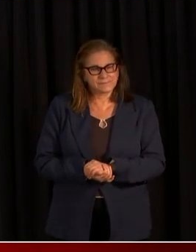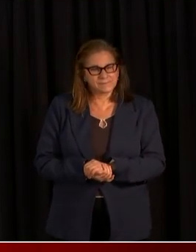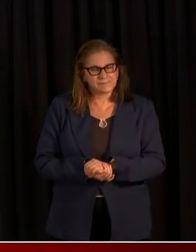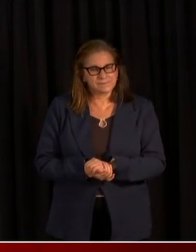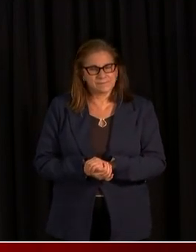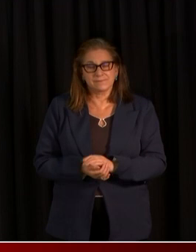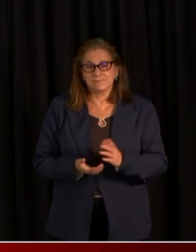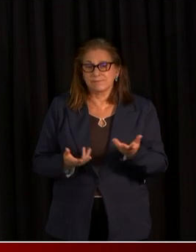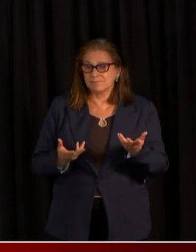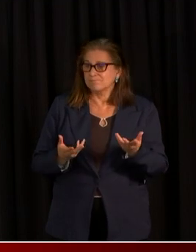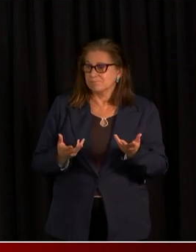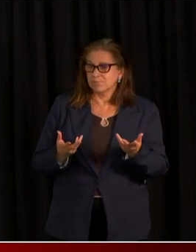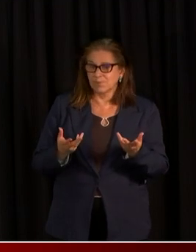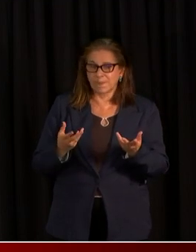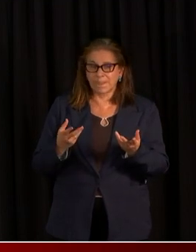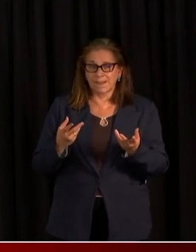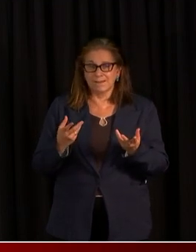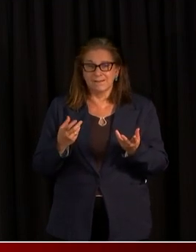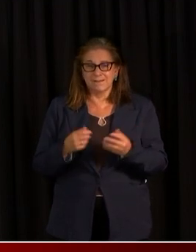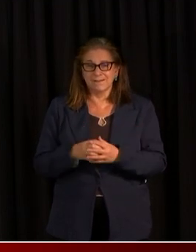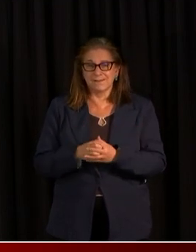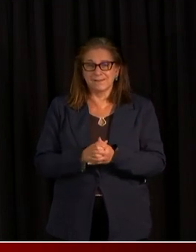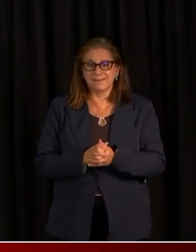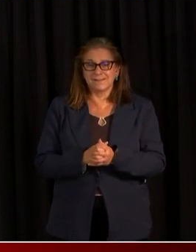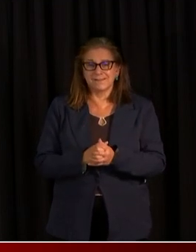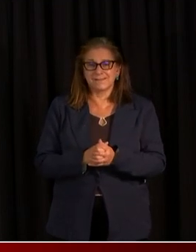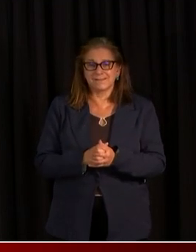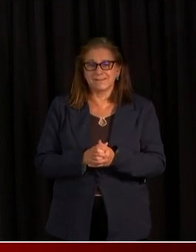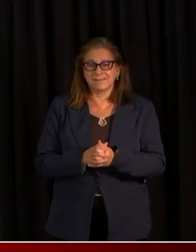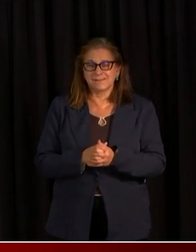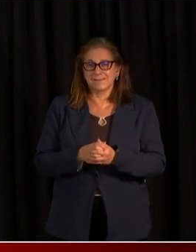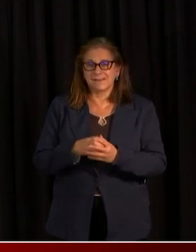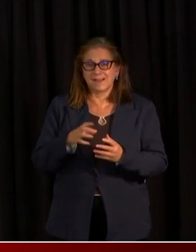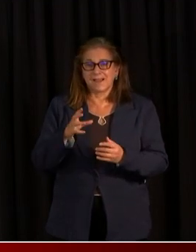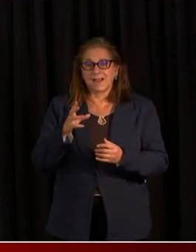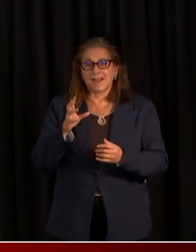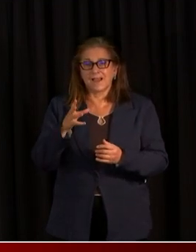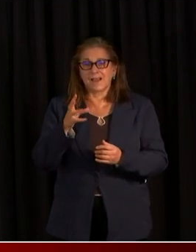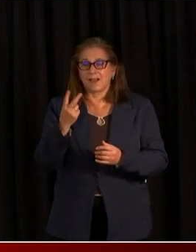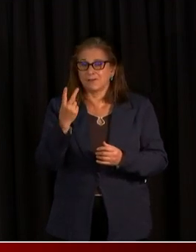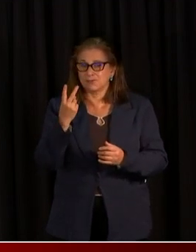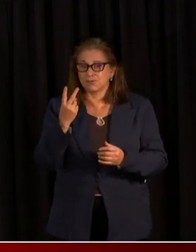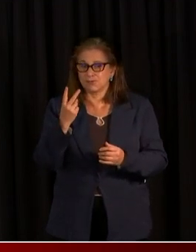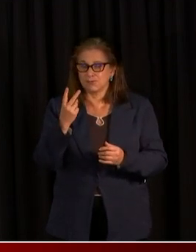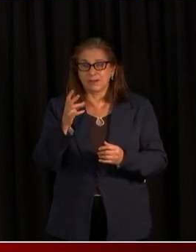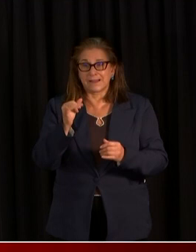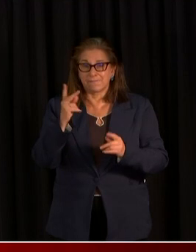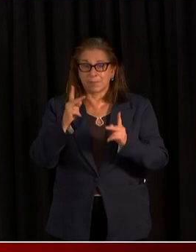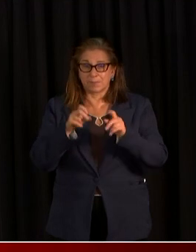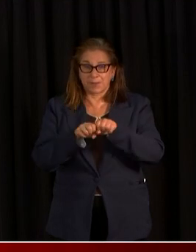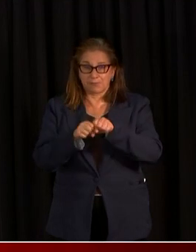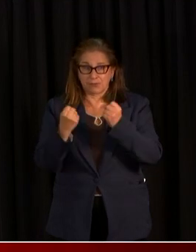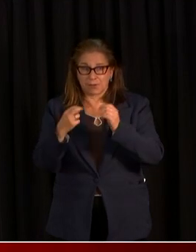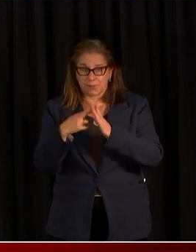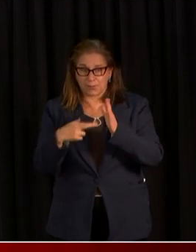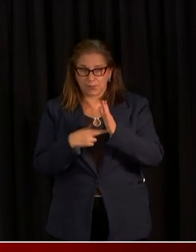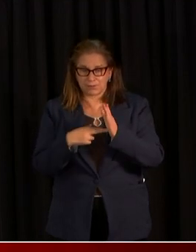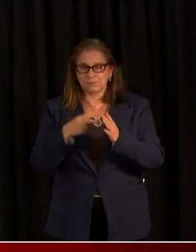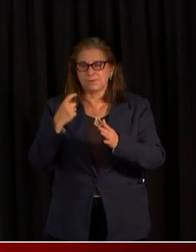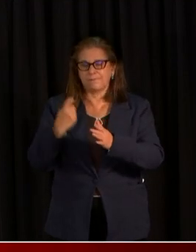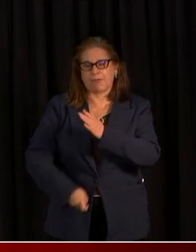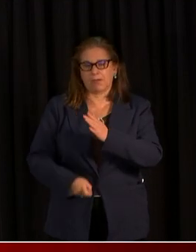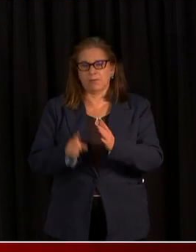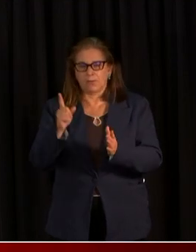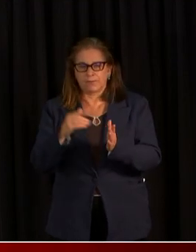far, 2 $1,000 fines have been issued, and 15 other cases will be decided tonight.